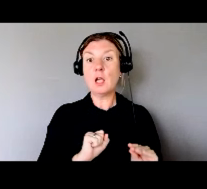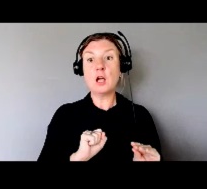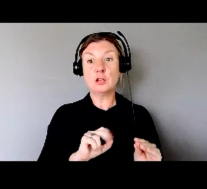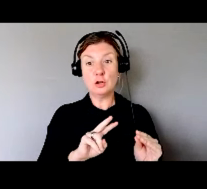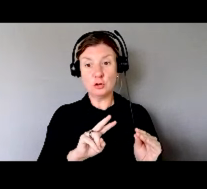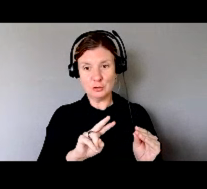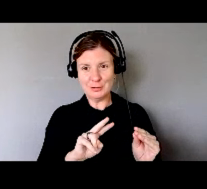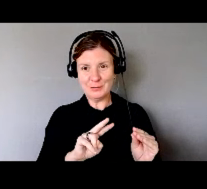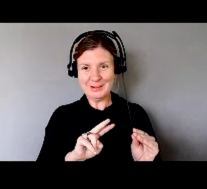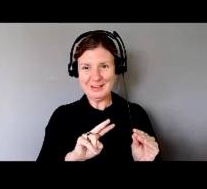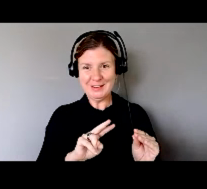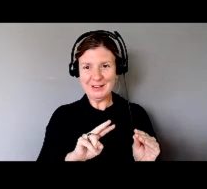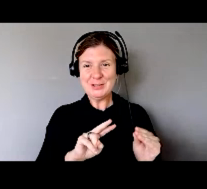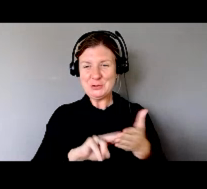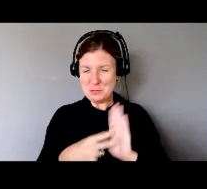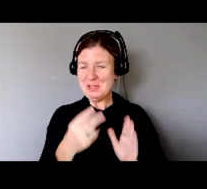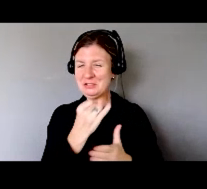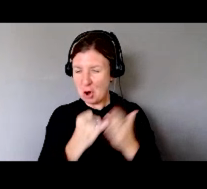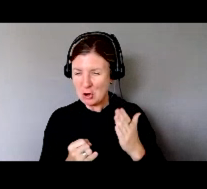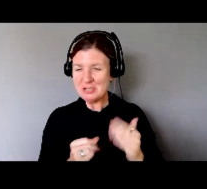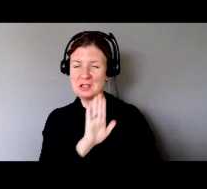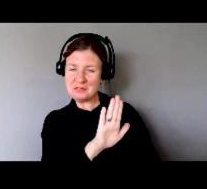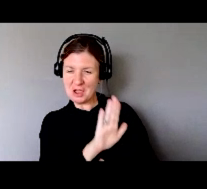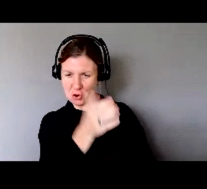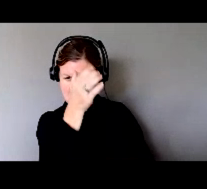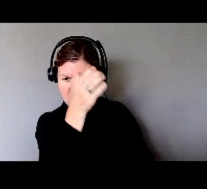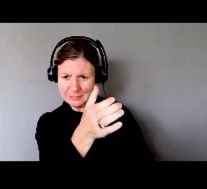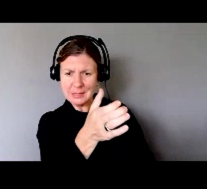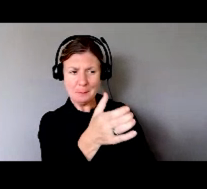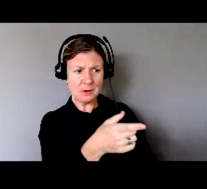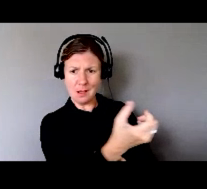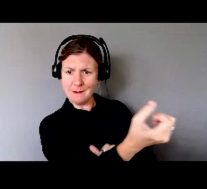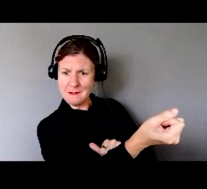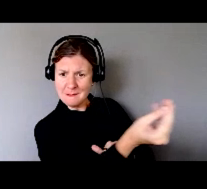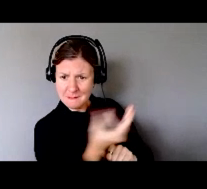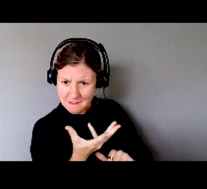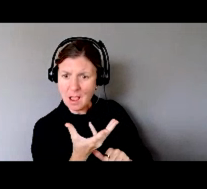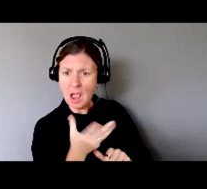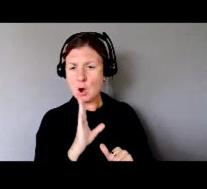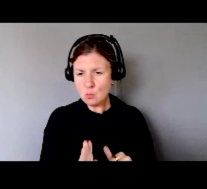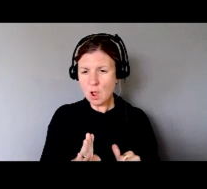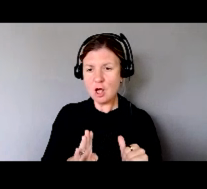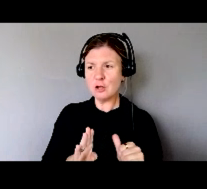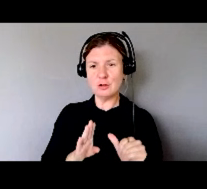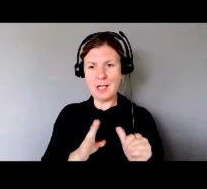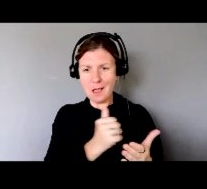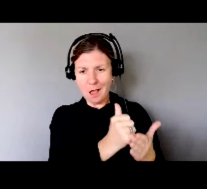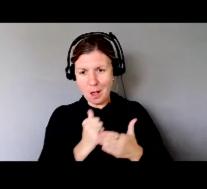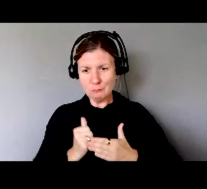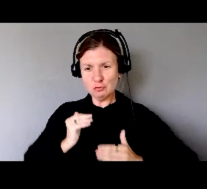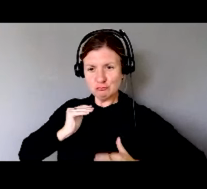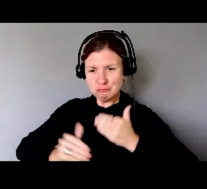artwork concept through design, and once approved, guide it through fabrication, installation,